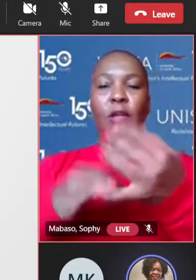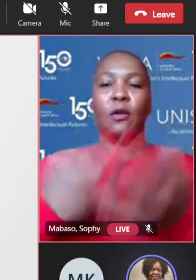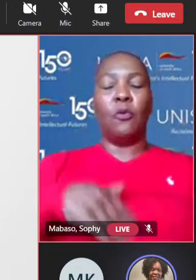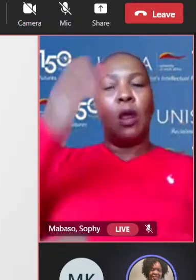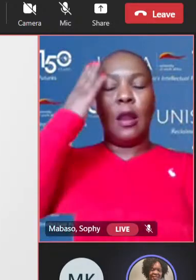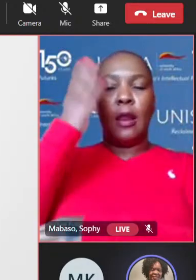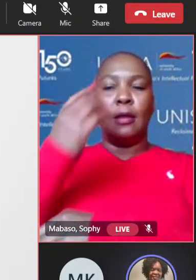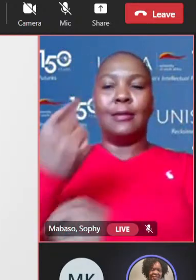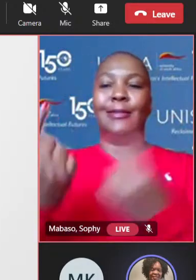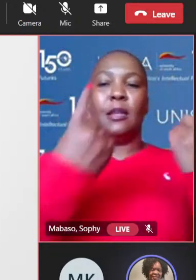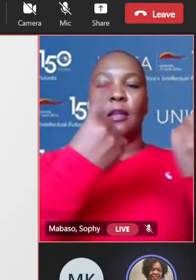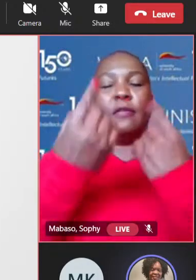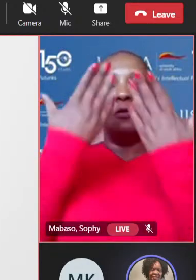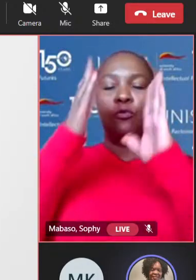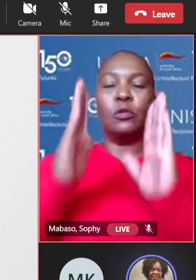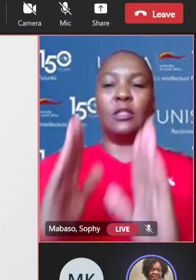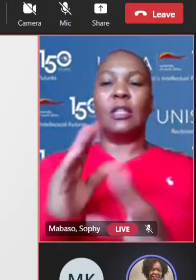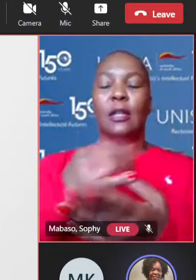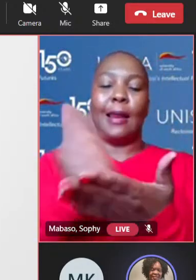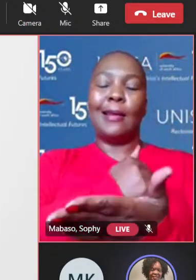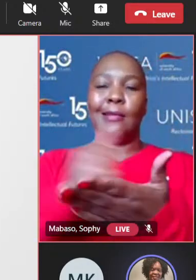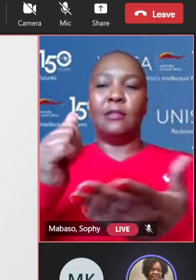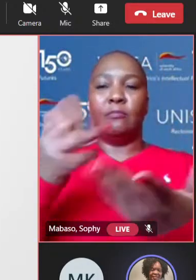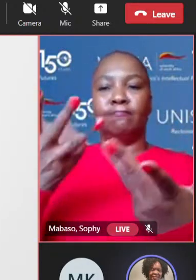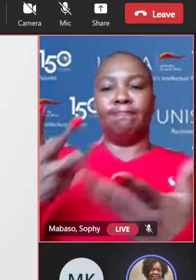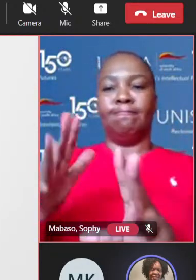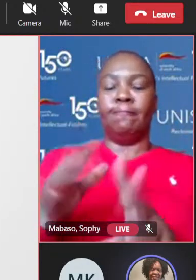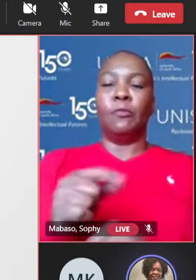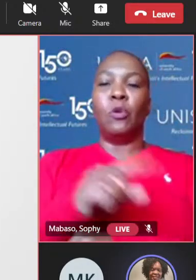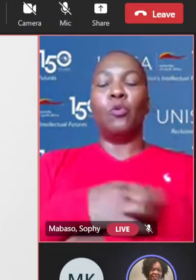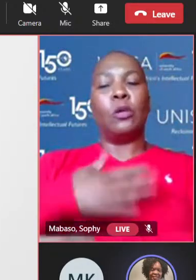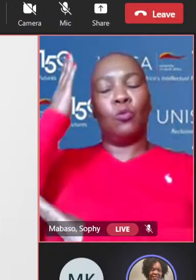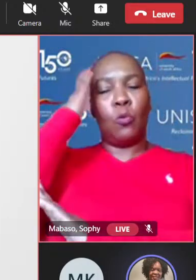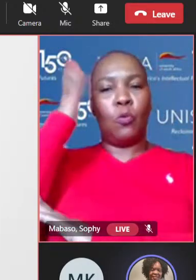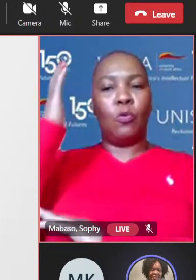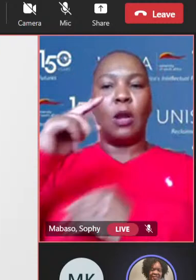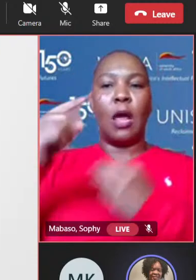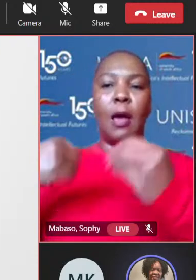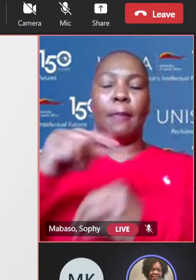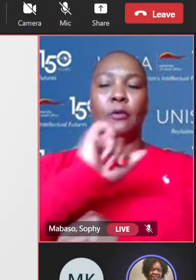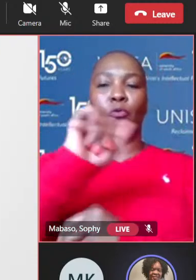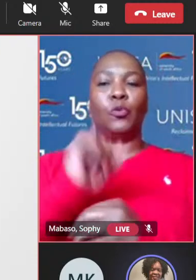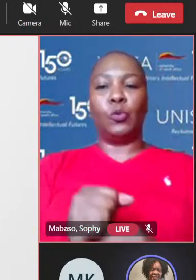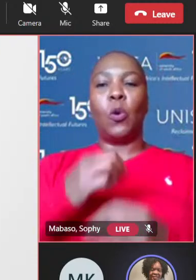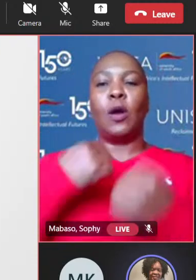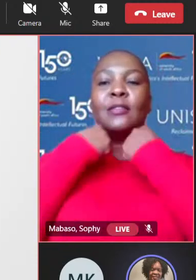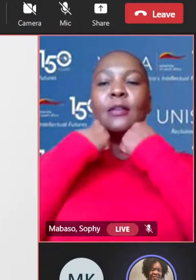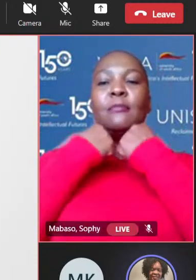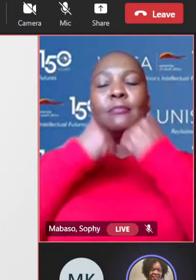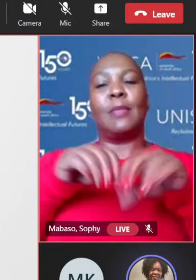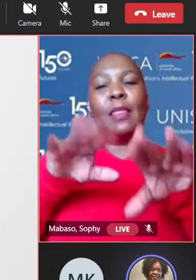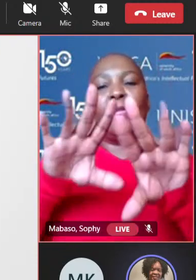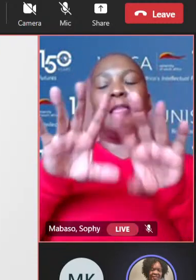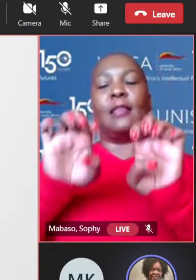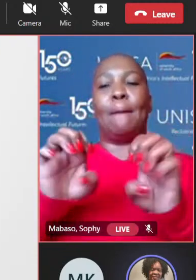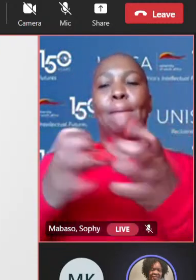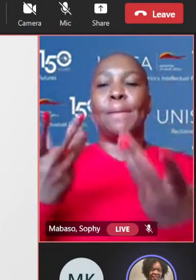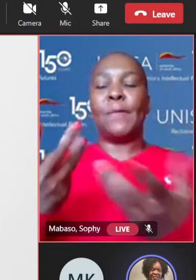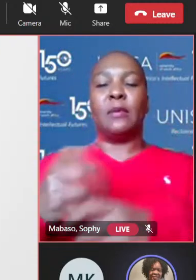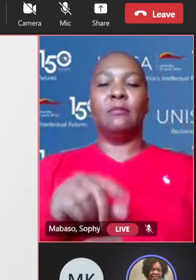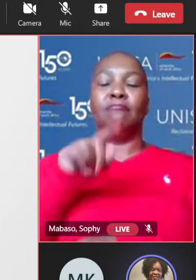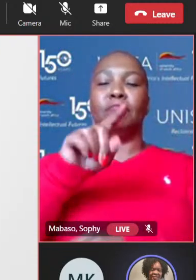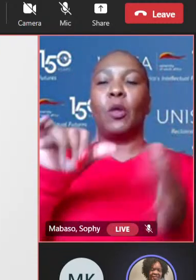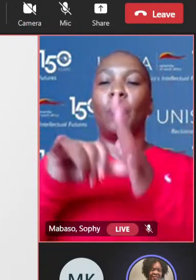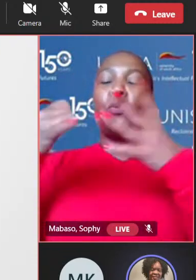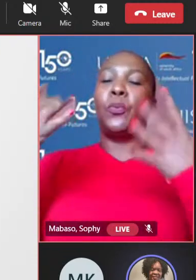every student, whenever you register, you want to know about your assignments as well as the examination. So it's a very